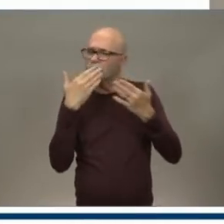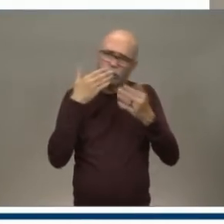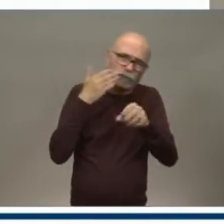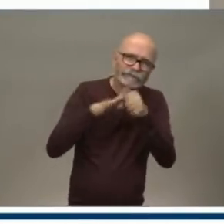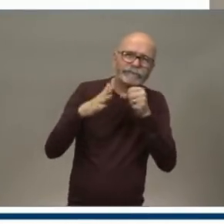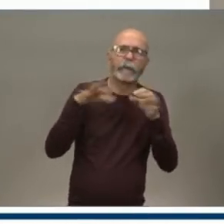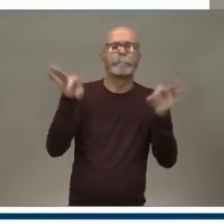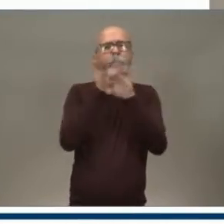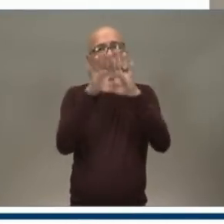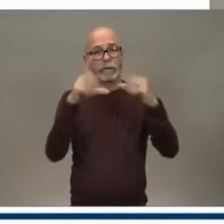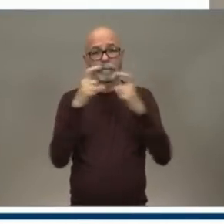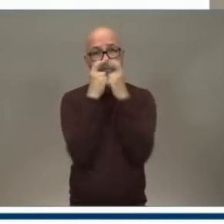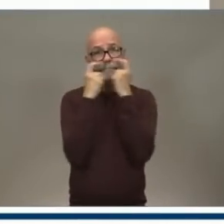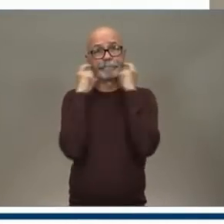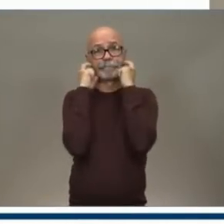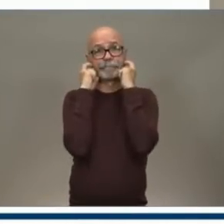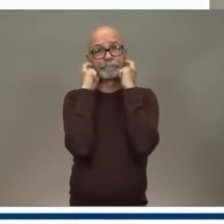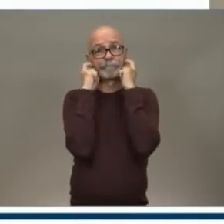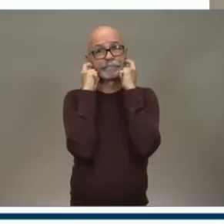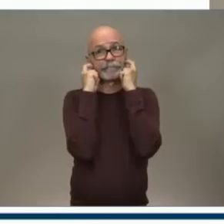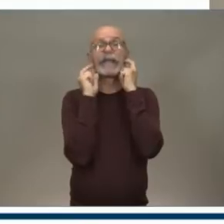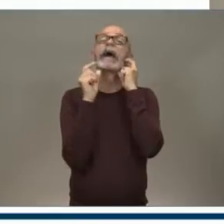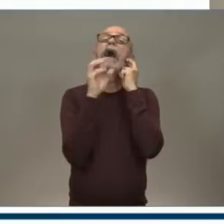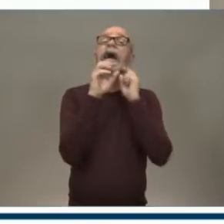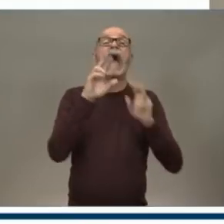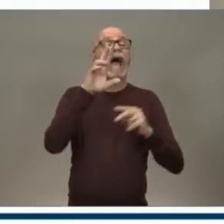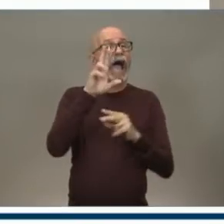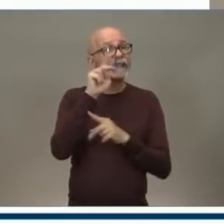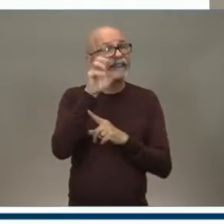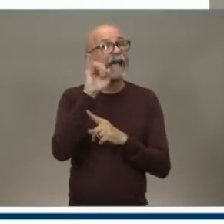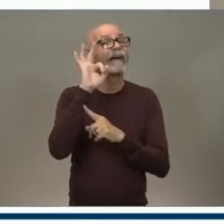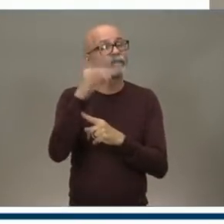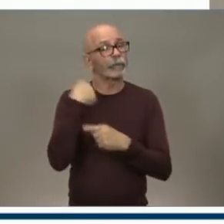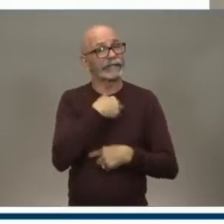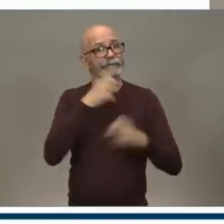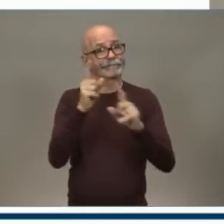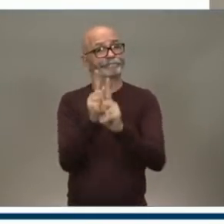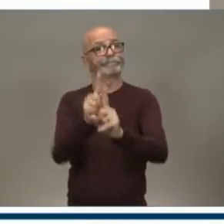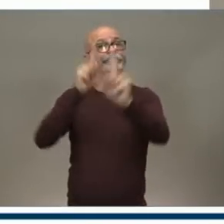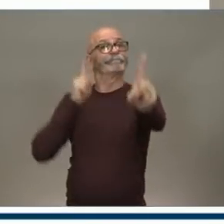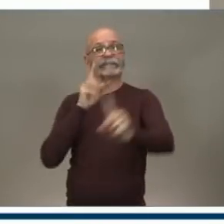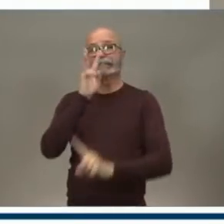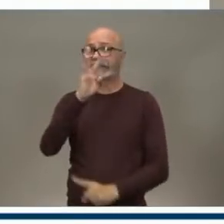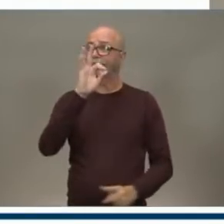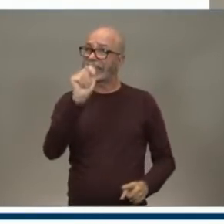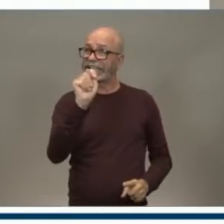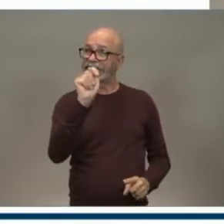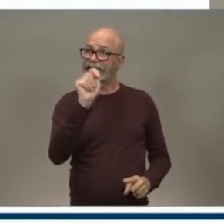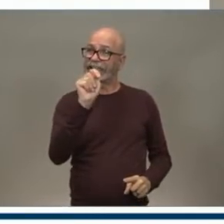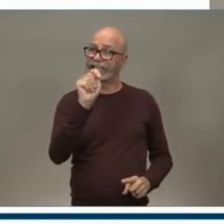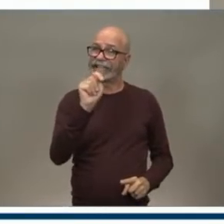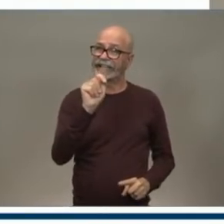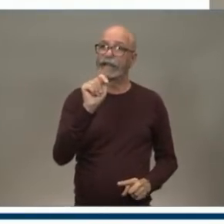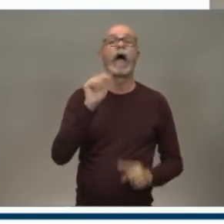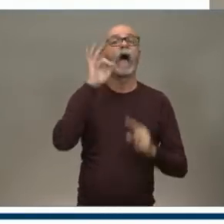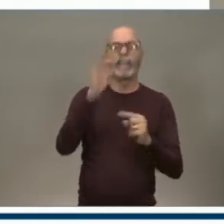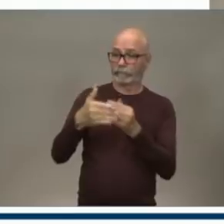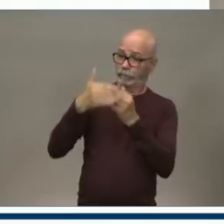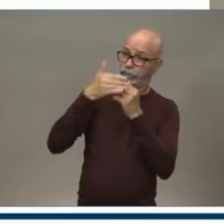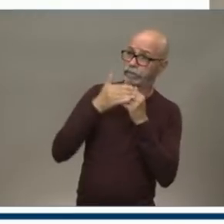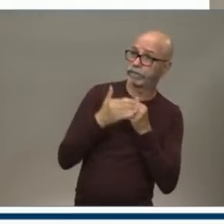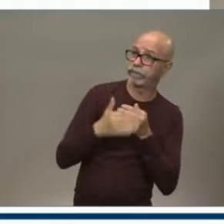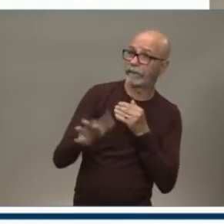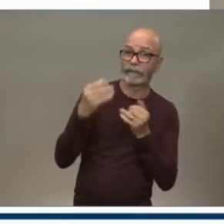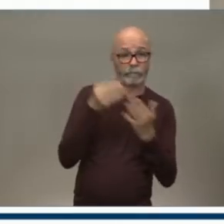now in our procurement of masks, we're looking at moving forward that we would be looking to get 3-layered masks, but we're not going to